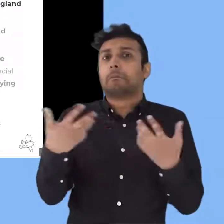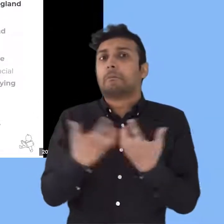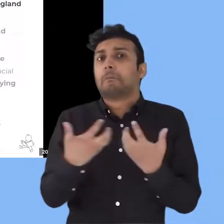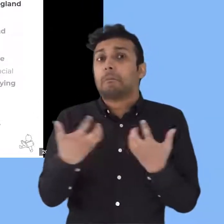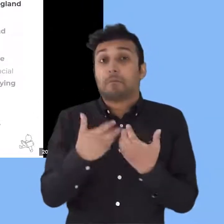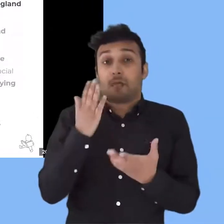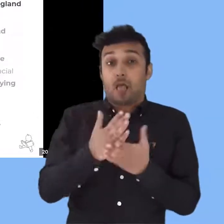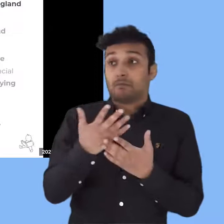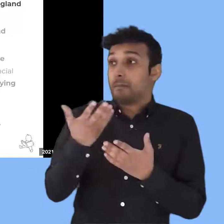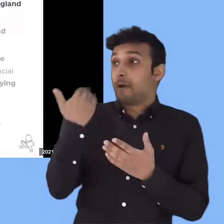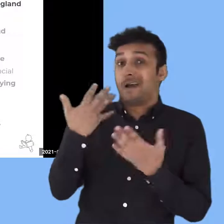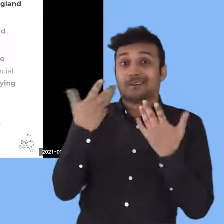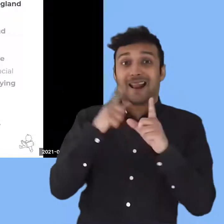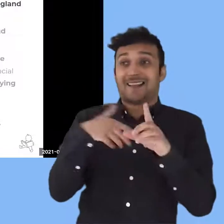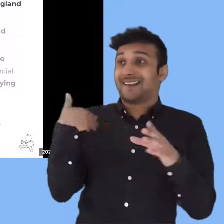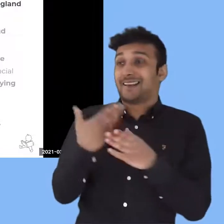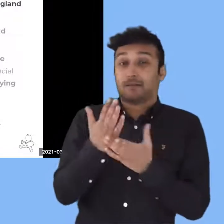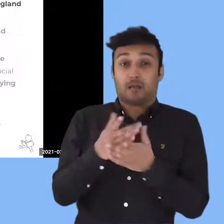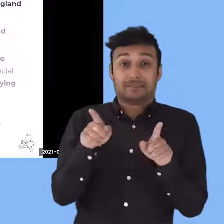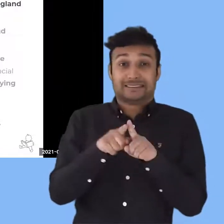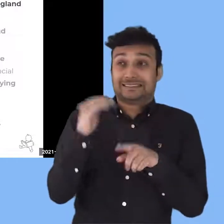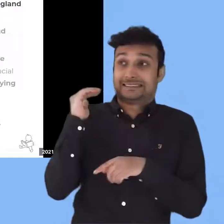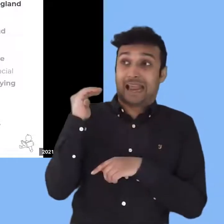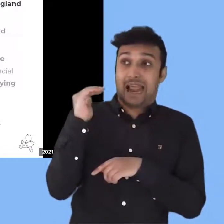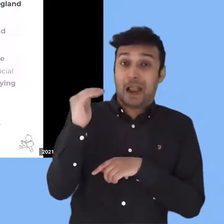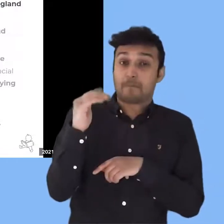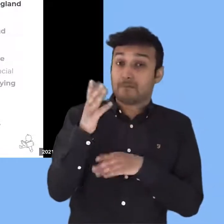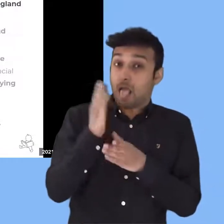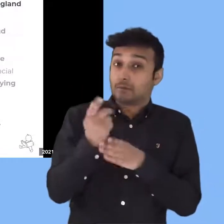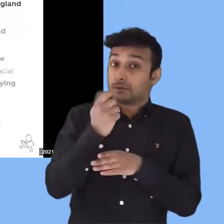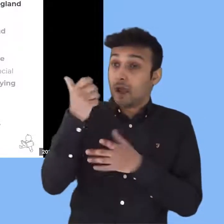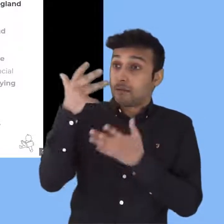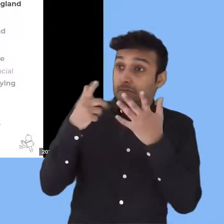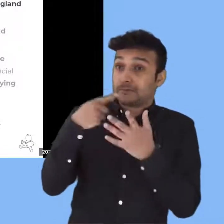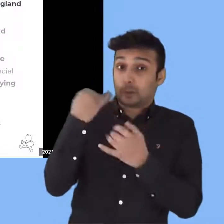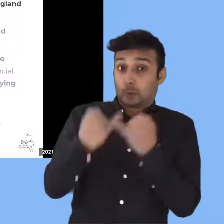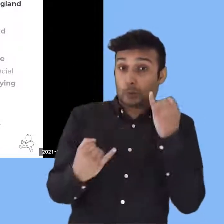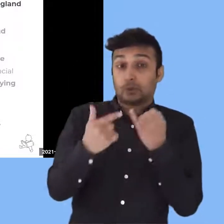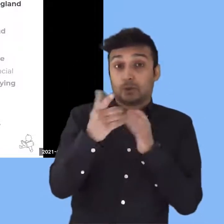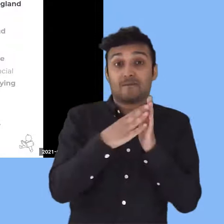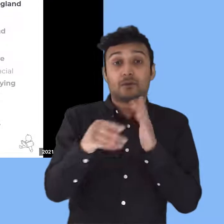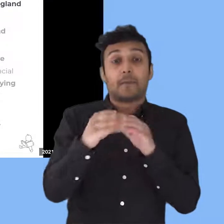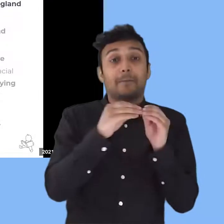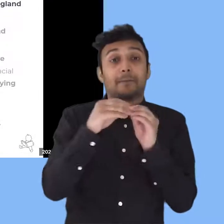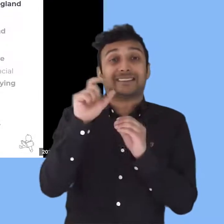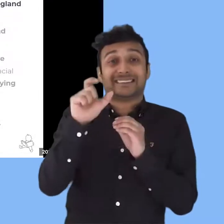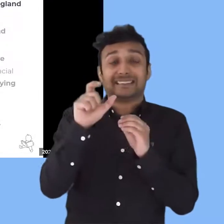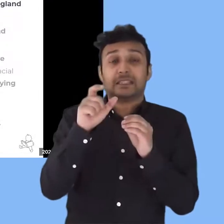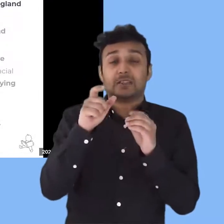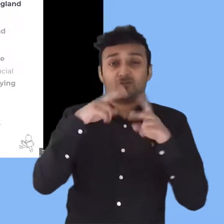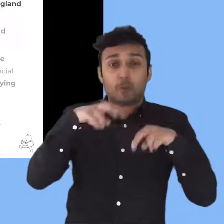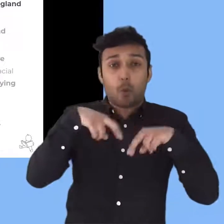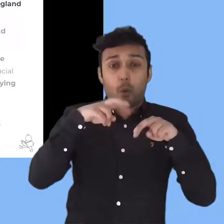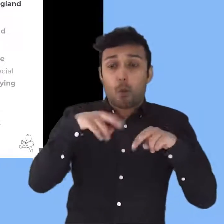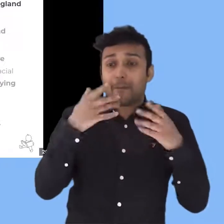but statistics show that it has in fact worsened. For instance, a BBC report found that exclusions for racism in primary schools have risen